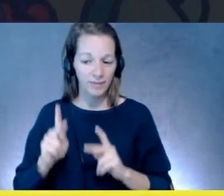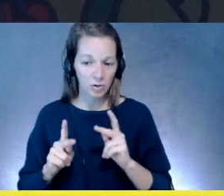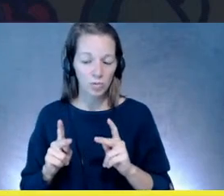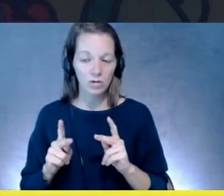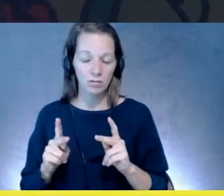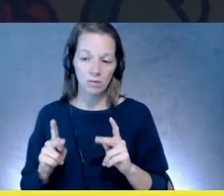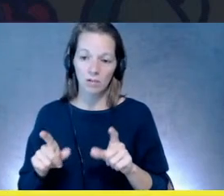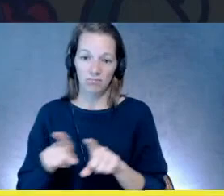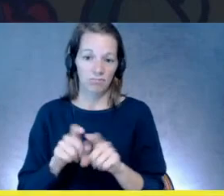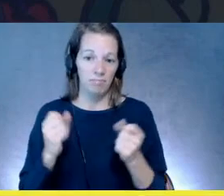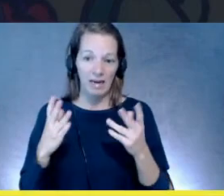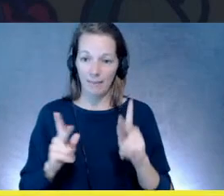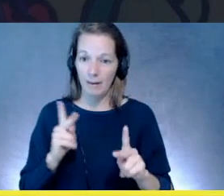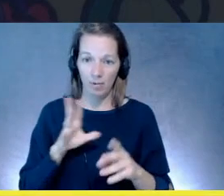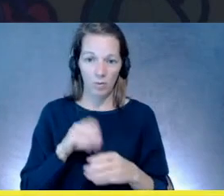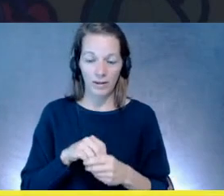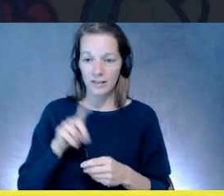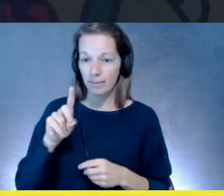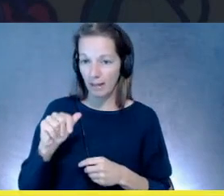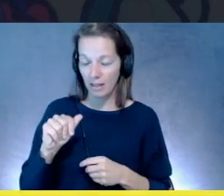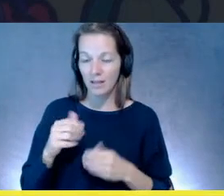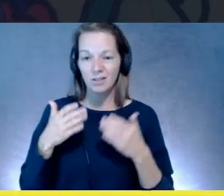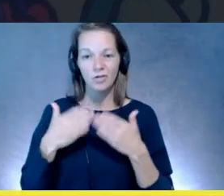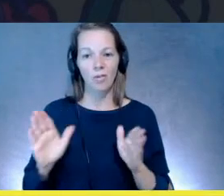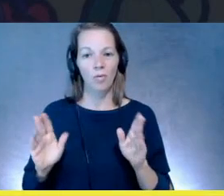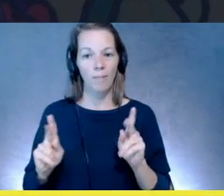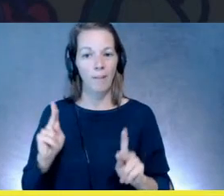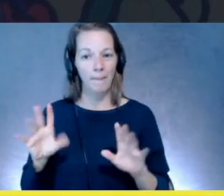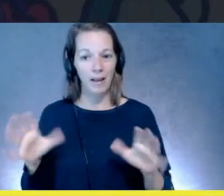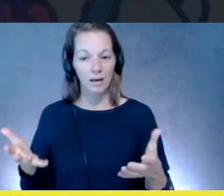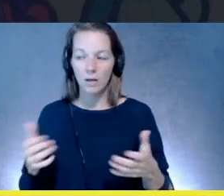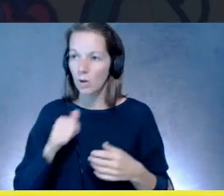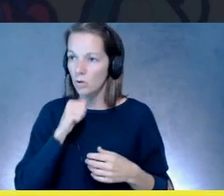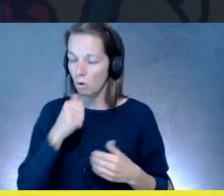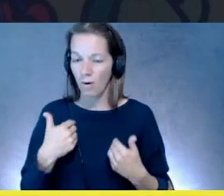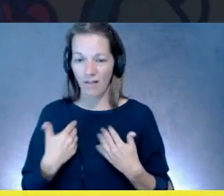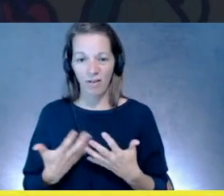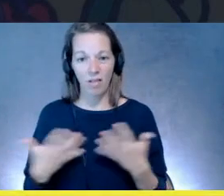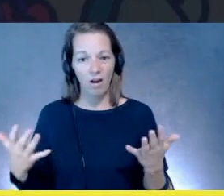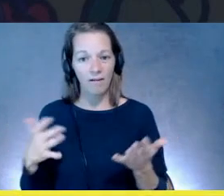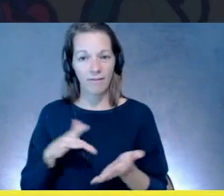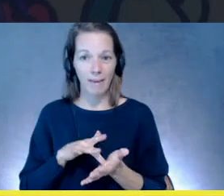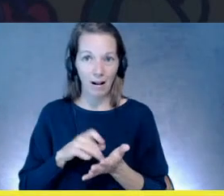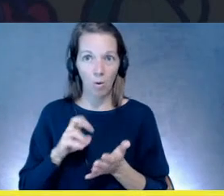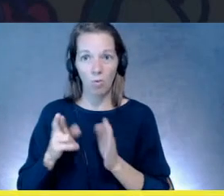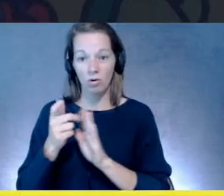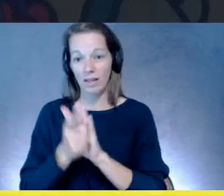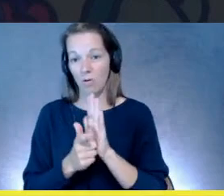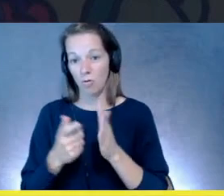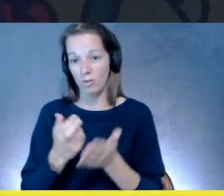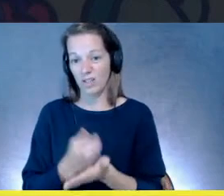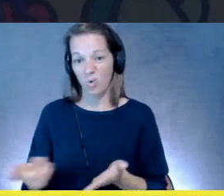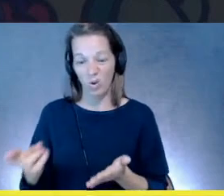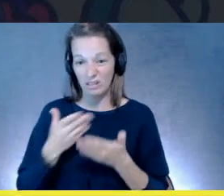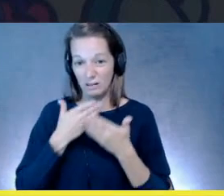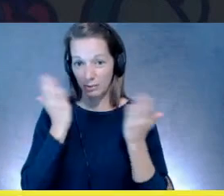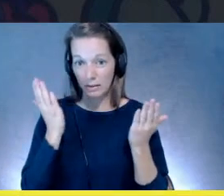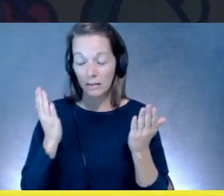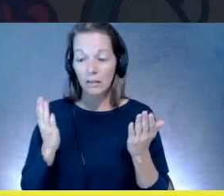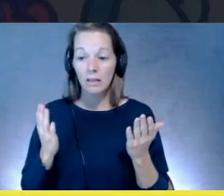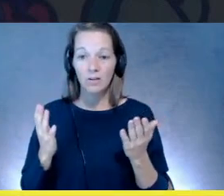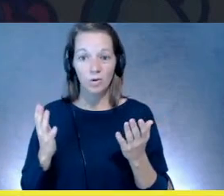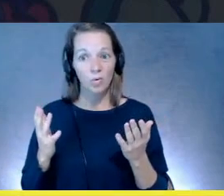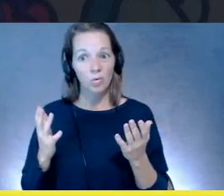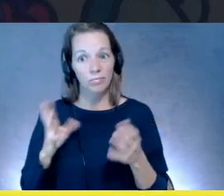with disabilities and the general public, actually don't have a lot of medical or legal resources to engage in this type